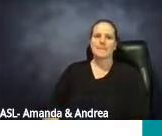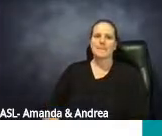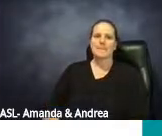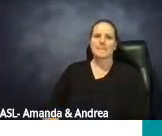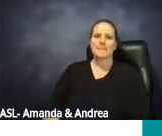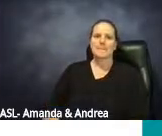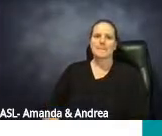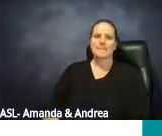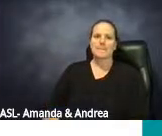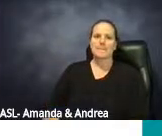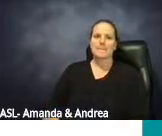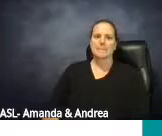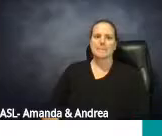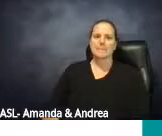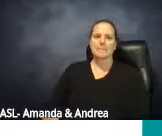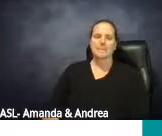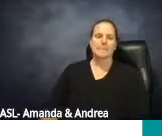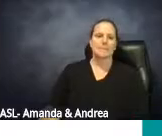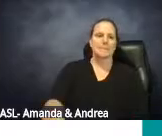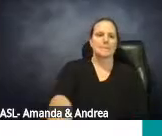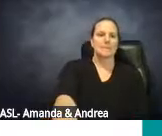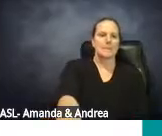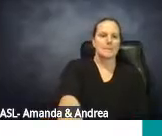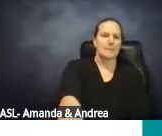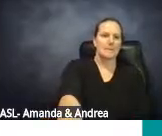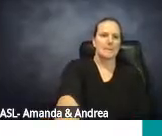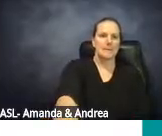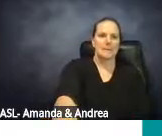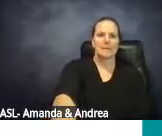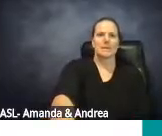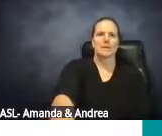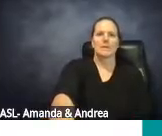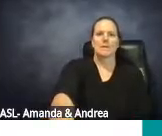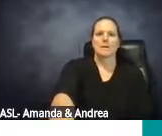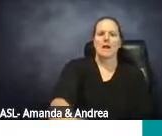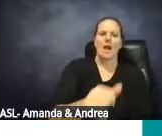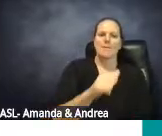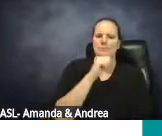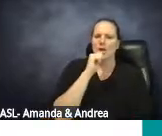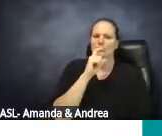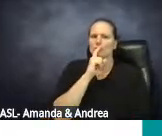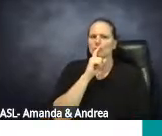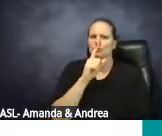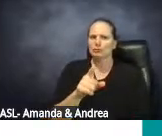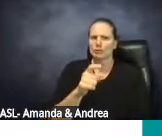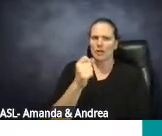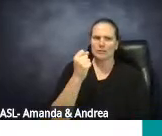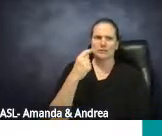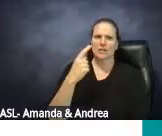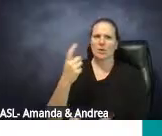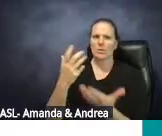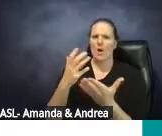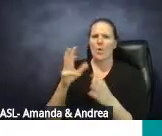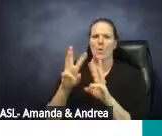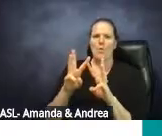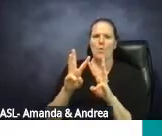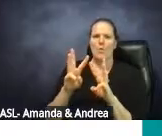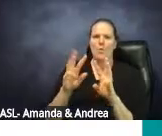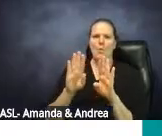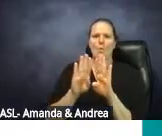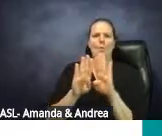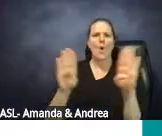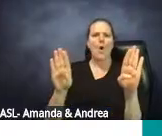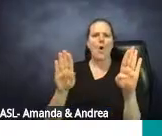I'm not sure I understand what are wall treatments. Yeah, that's a great question. So a wall treatment would